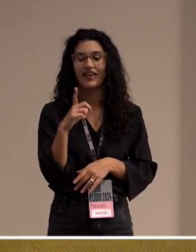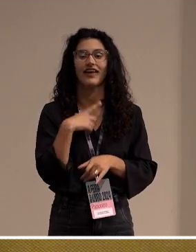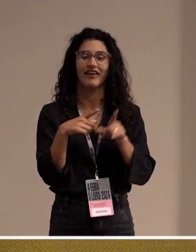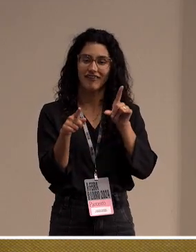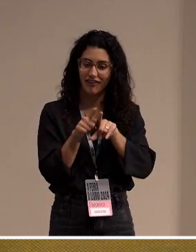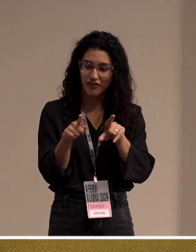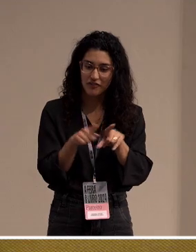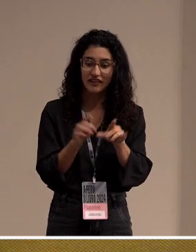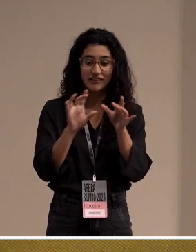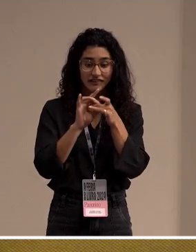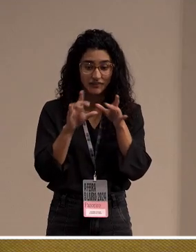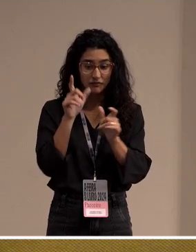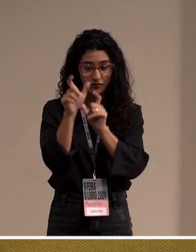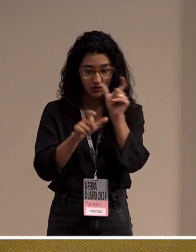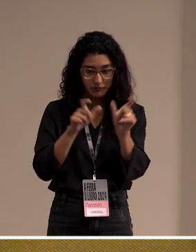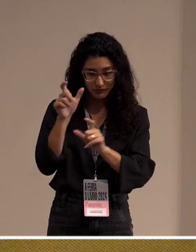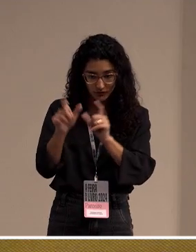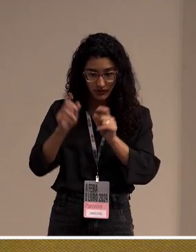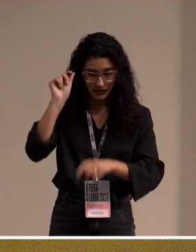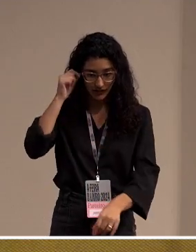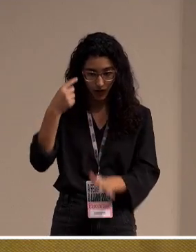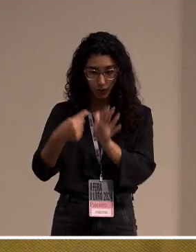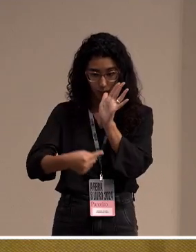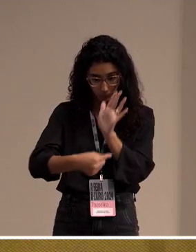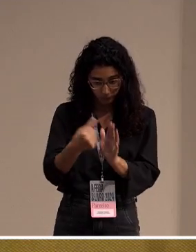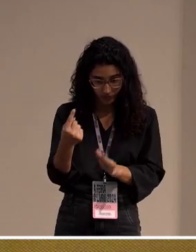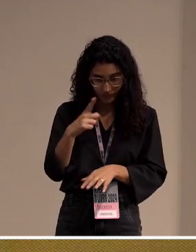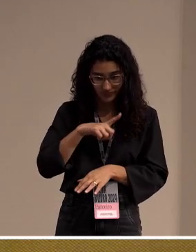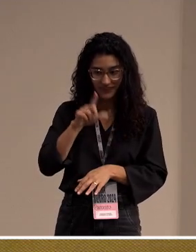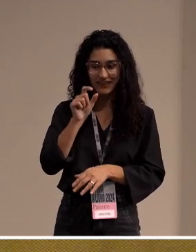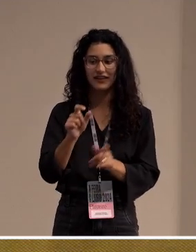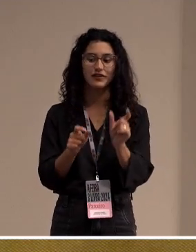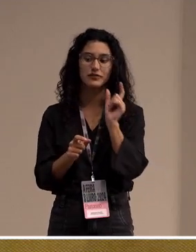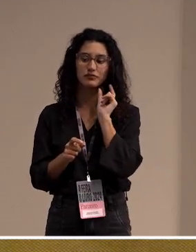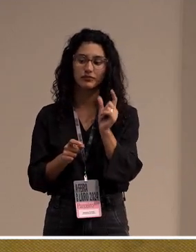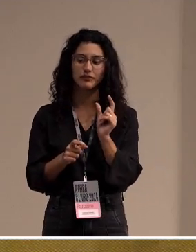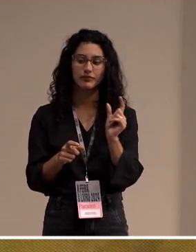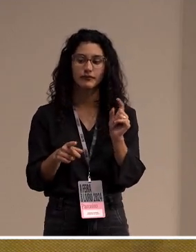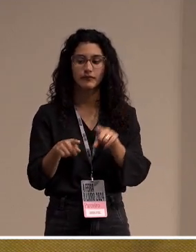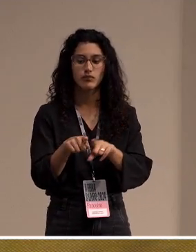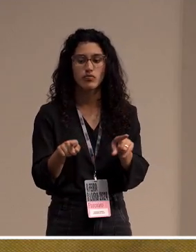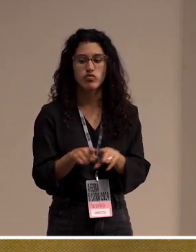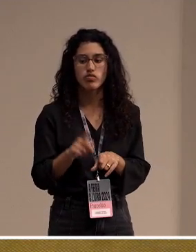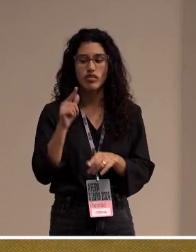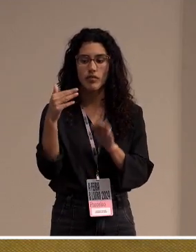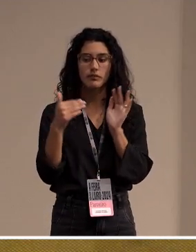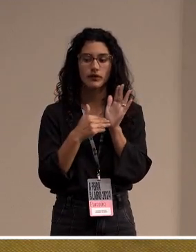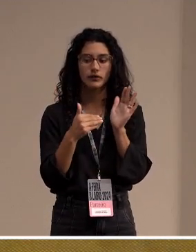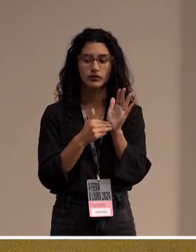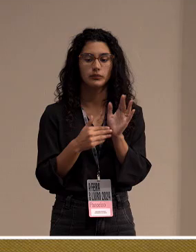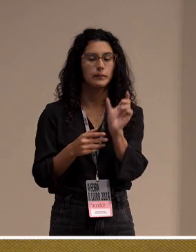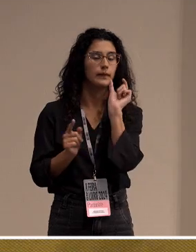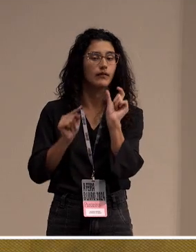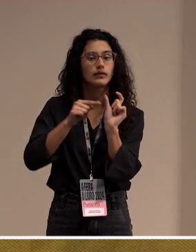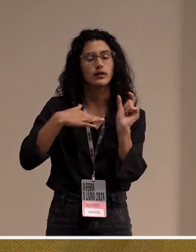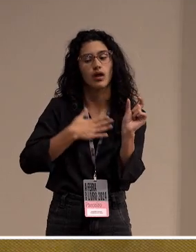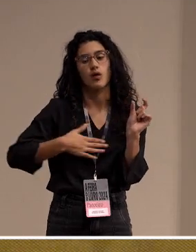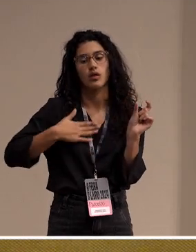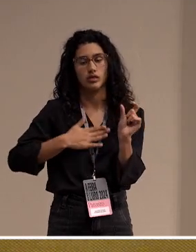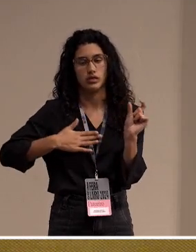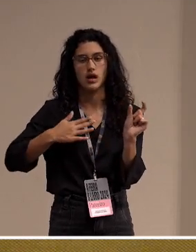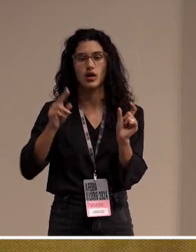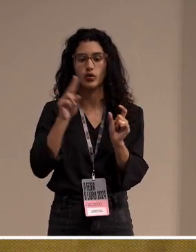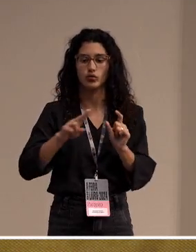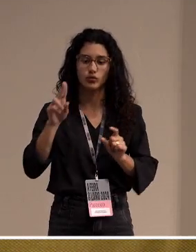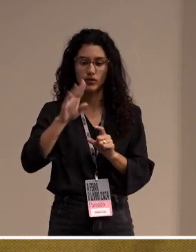available to black people, that word is the last word that you would want to own. And